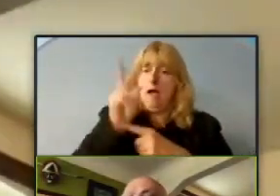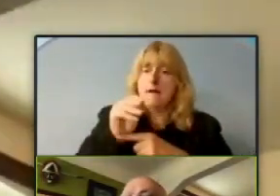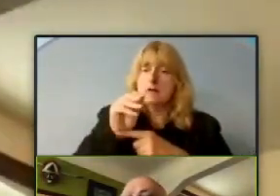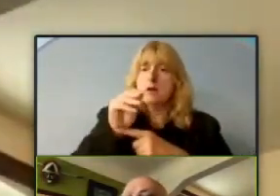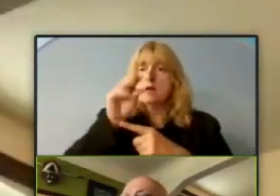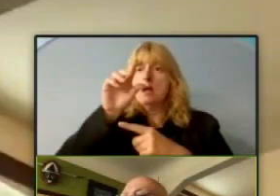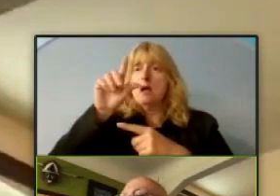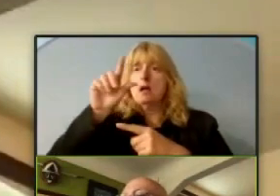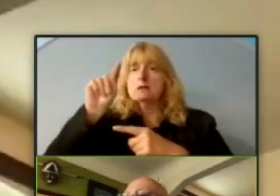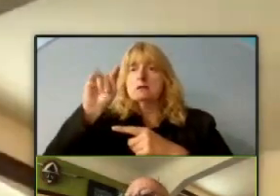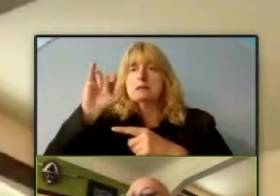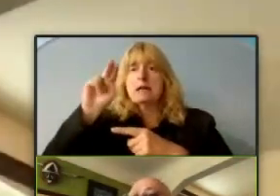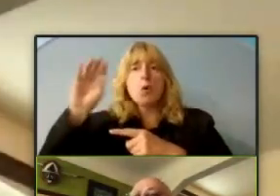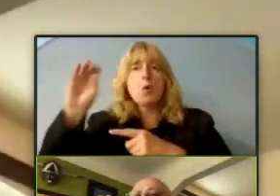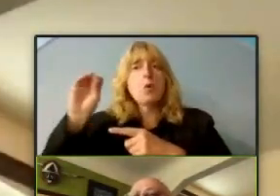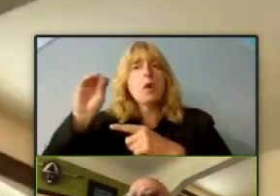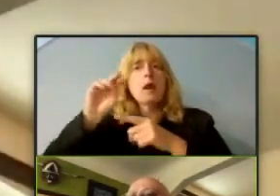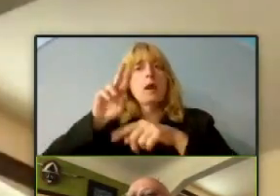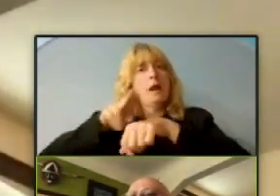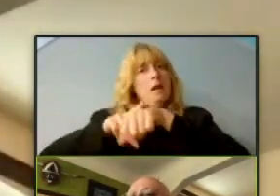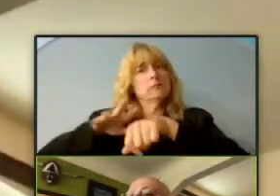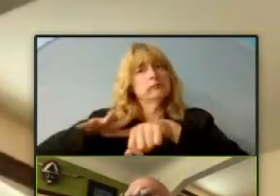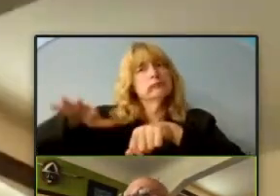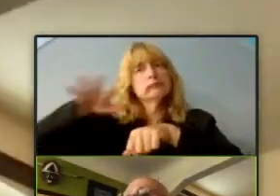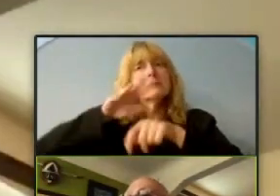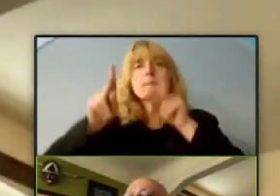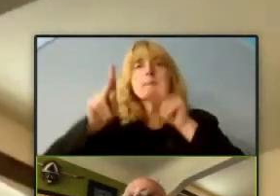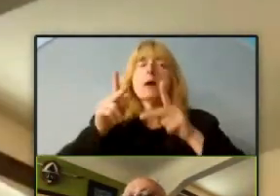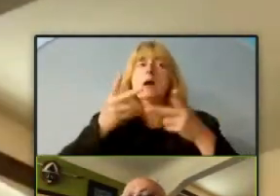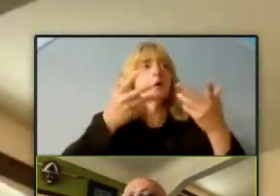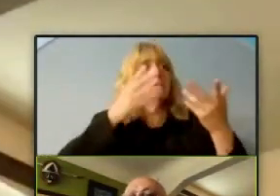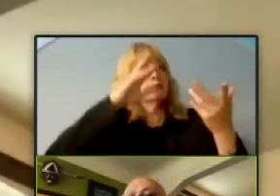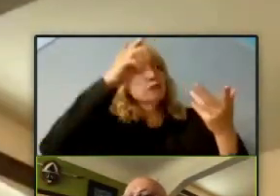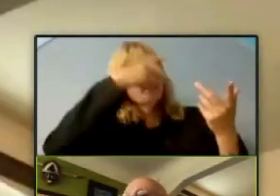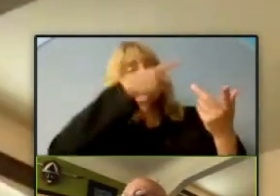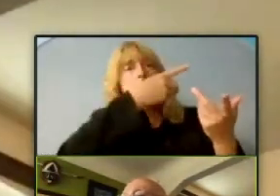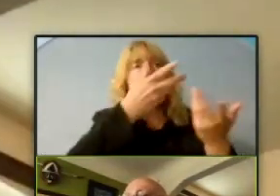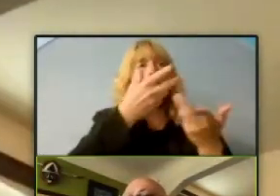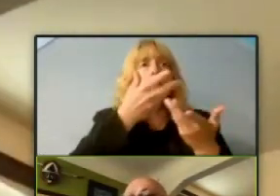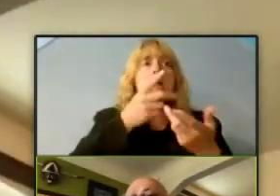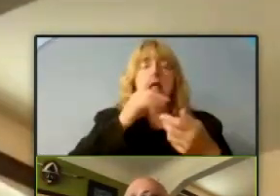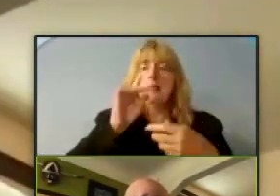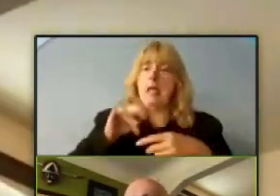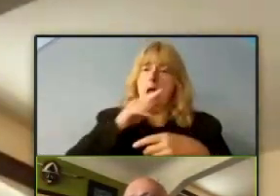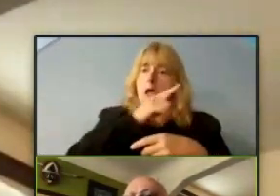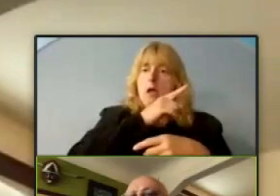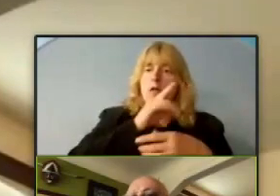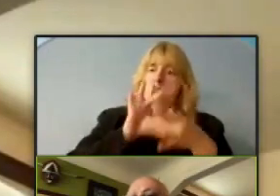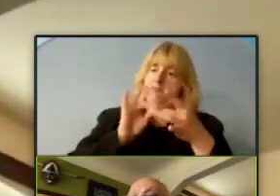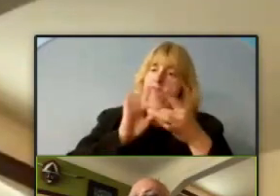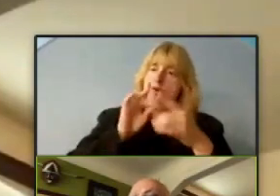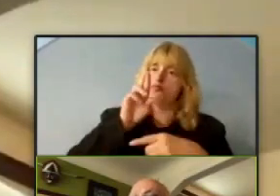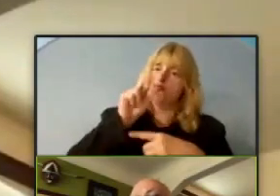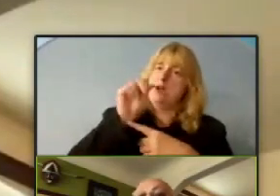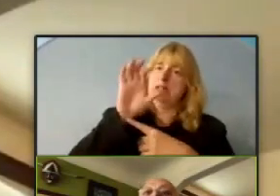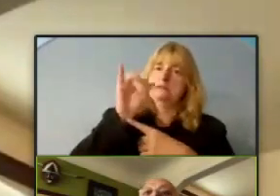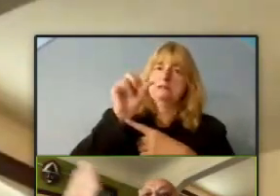his presidential campaign, lashed out at Mexicans with racist taunts, and from the very